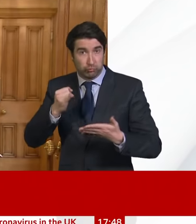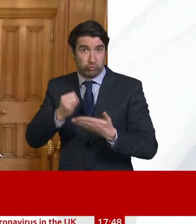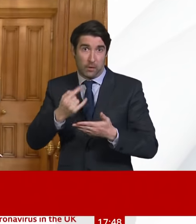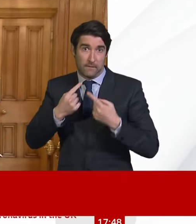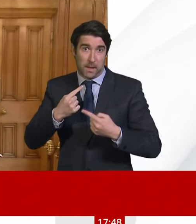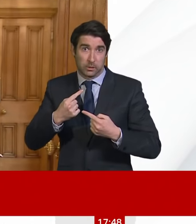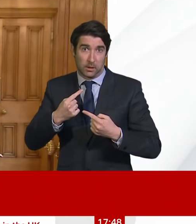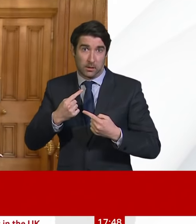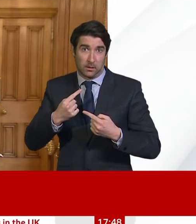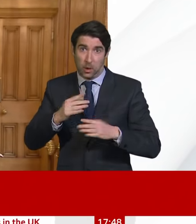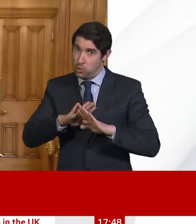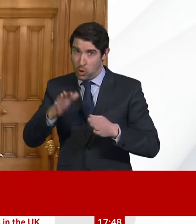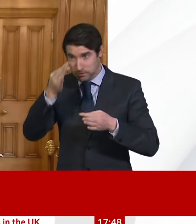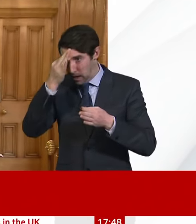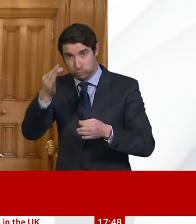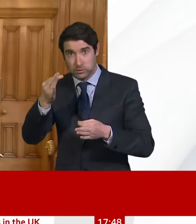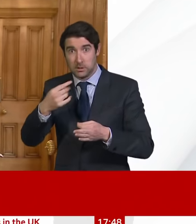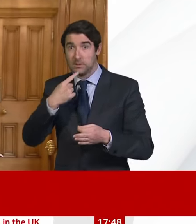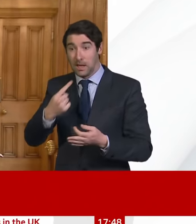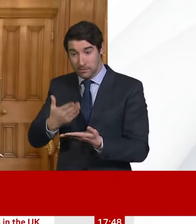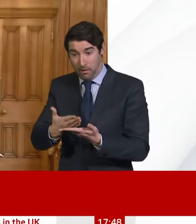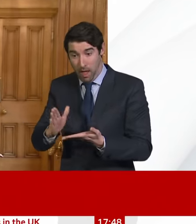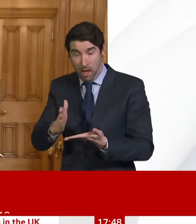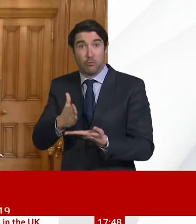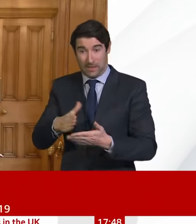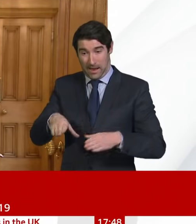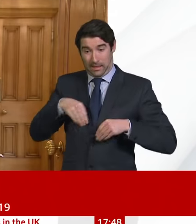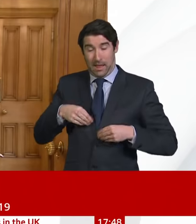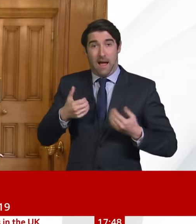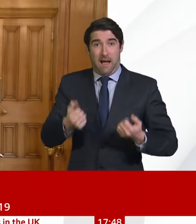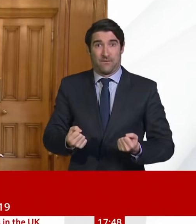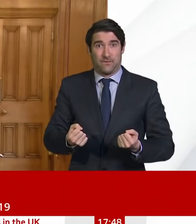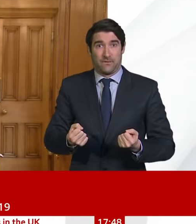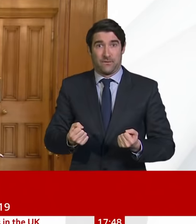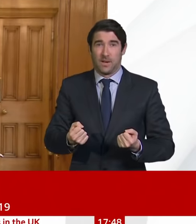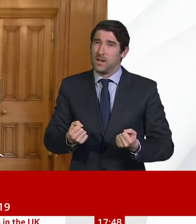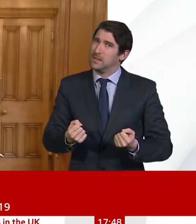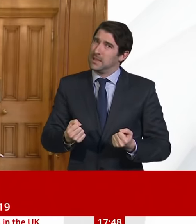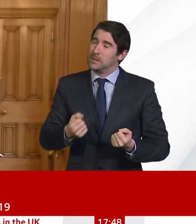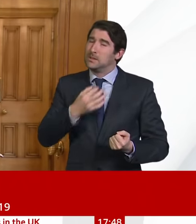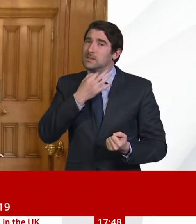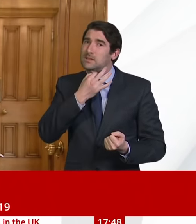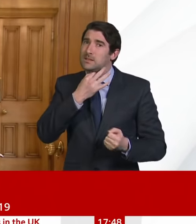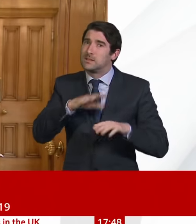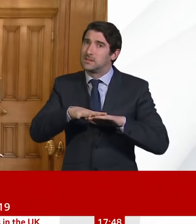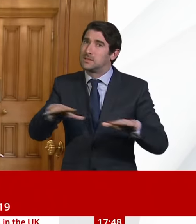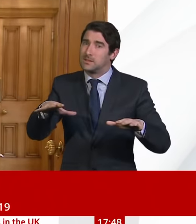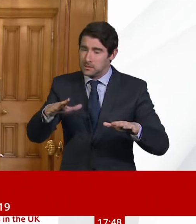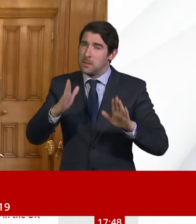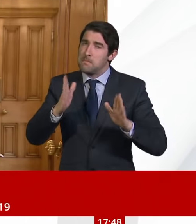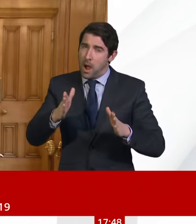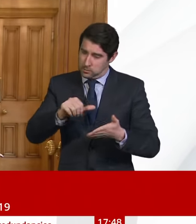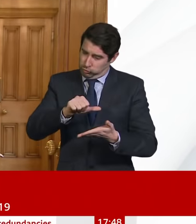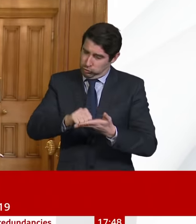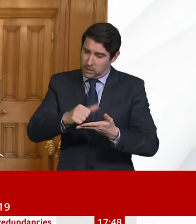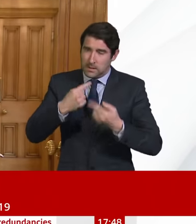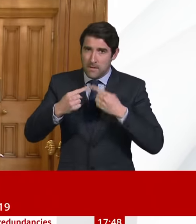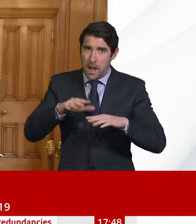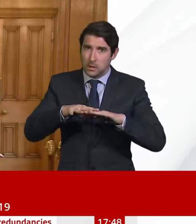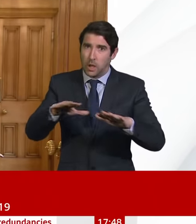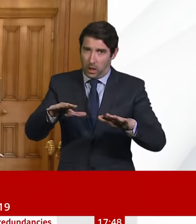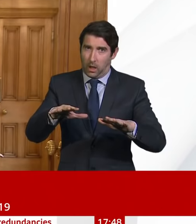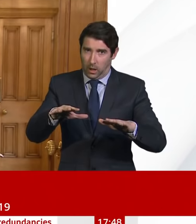report to me, the NHS and Public Health England, to unite together to meet that goal. You ask about testing